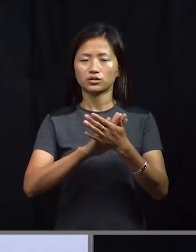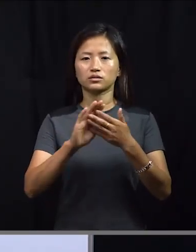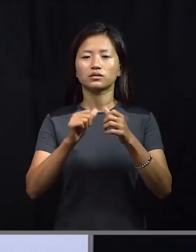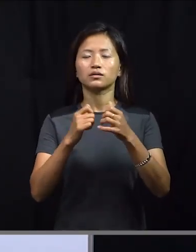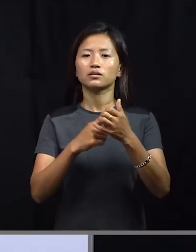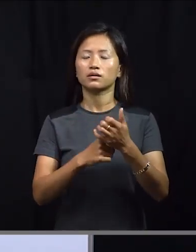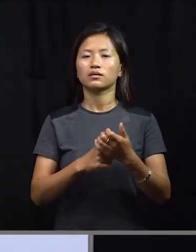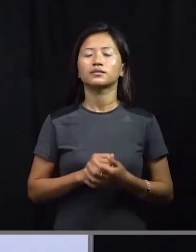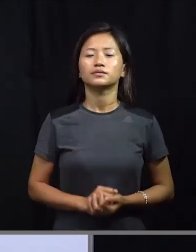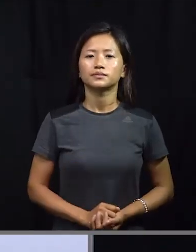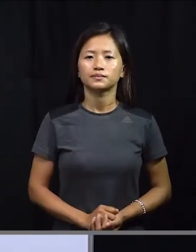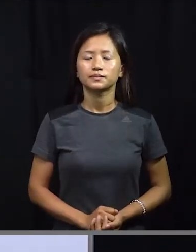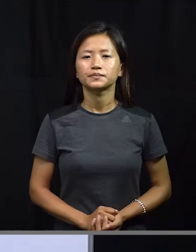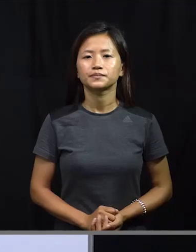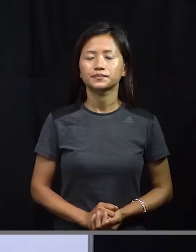Moksha,